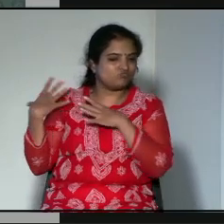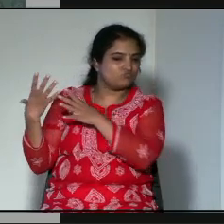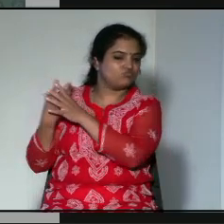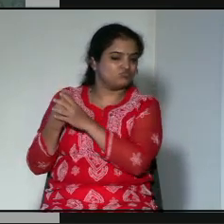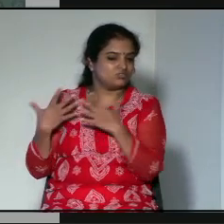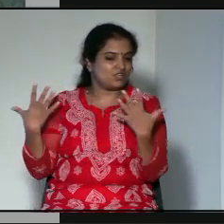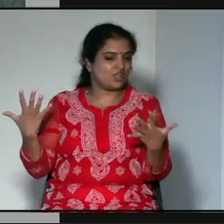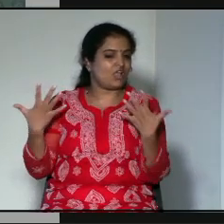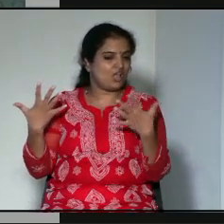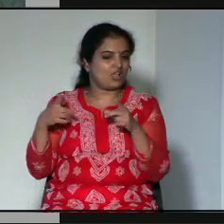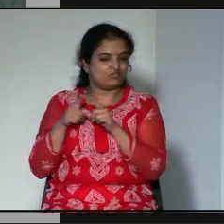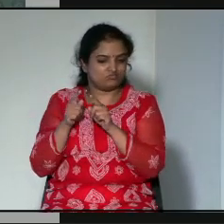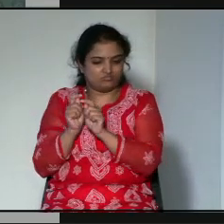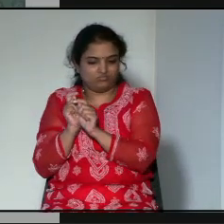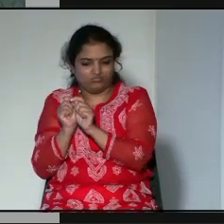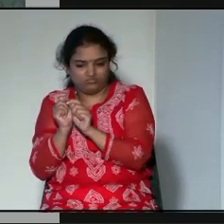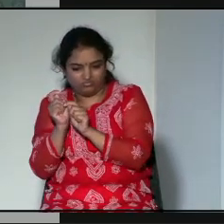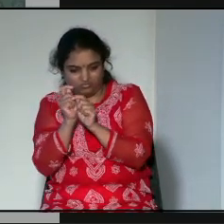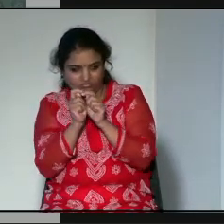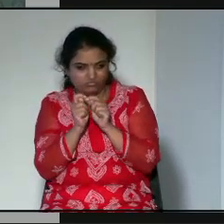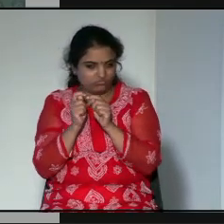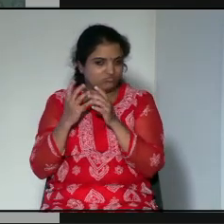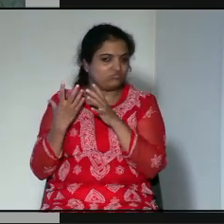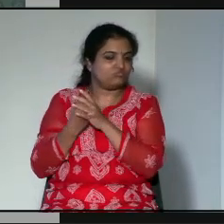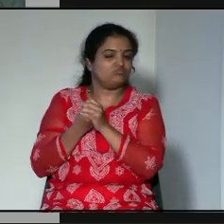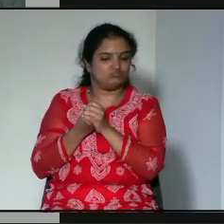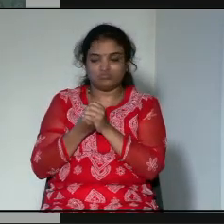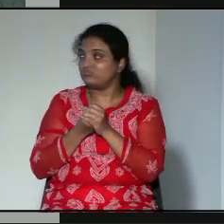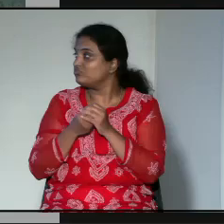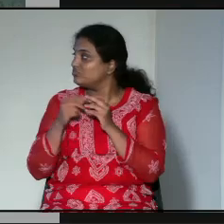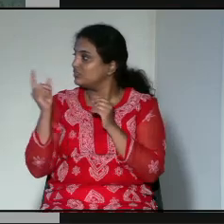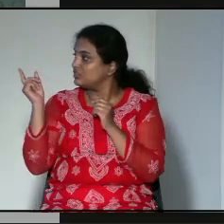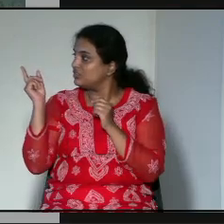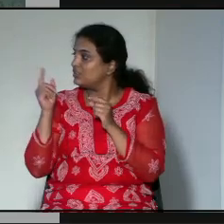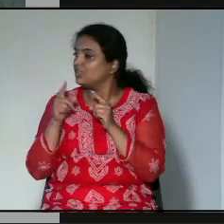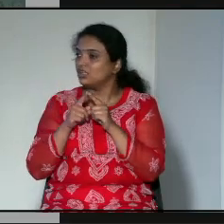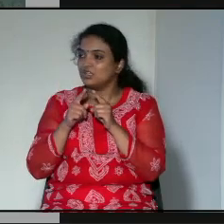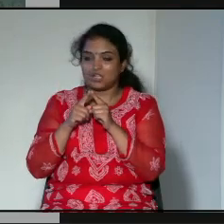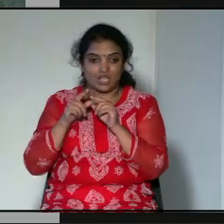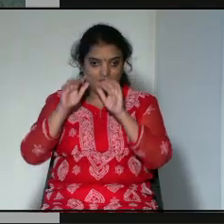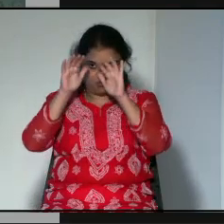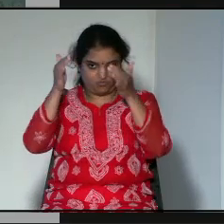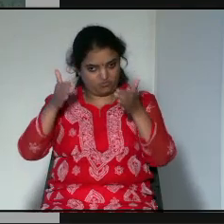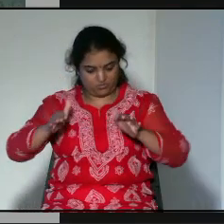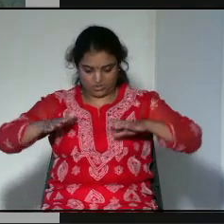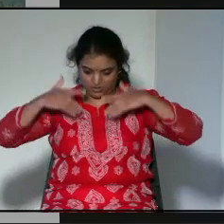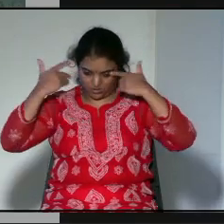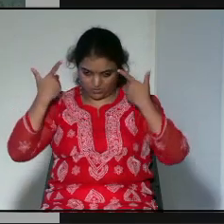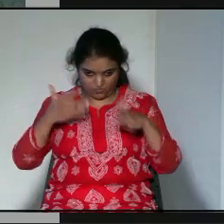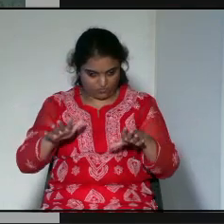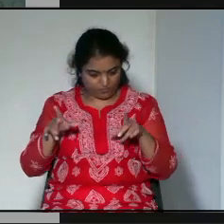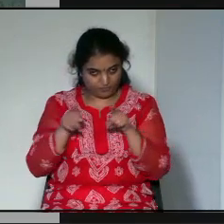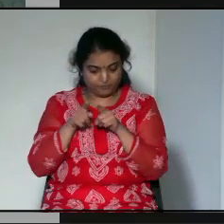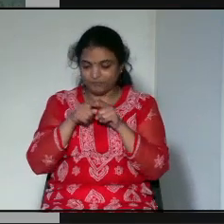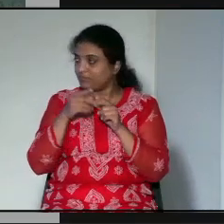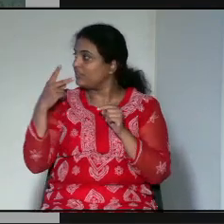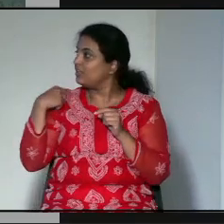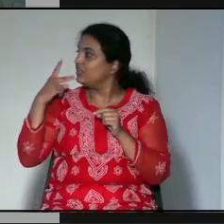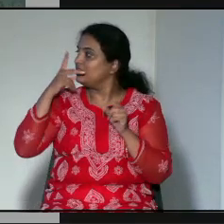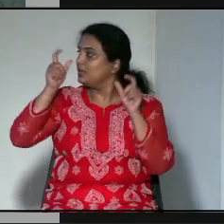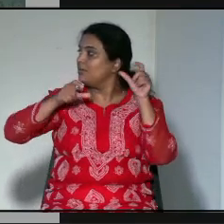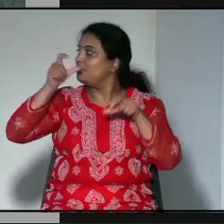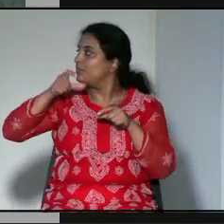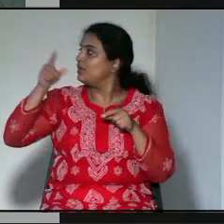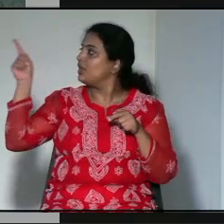give the sculpture its final form. Now, the casting is finished in Elachi, and these are some of the art college